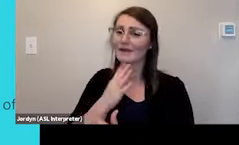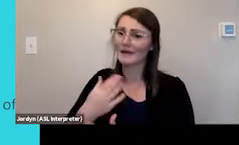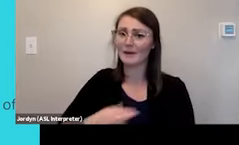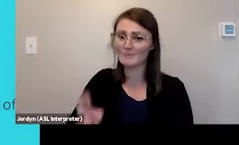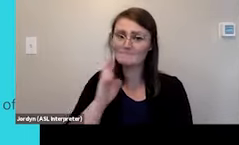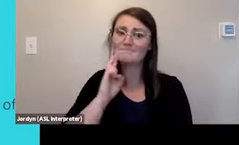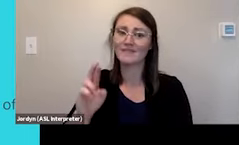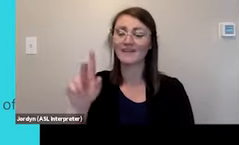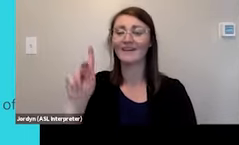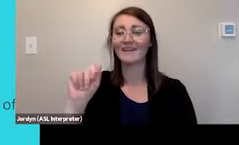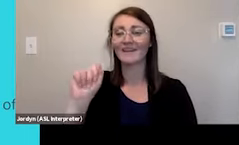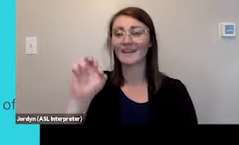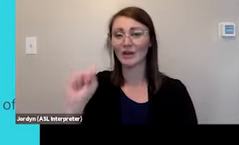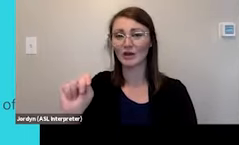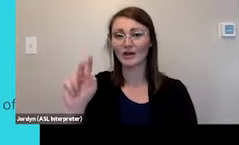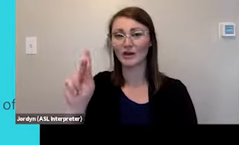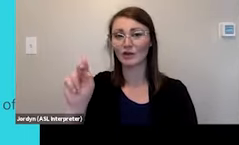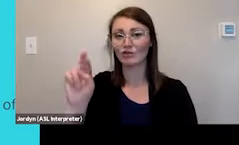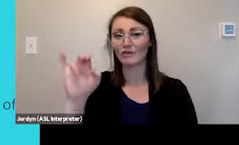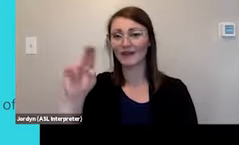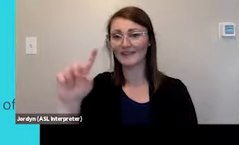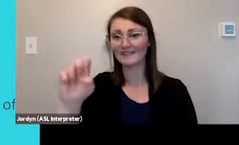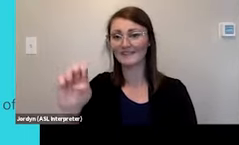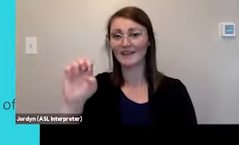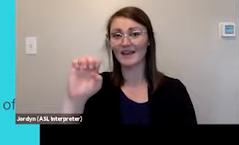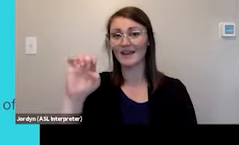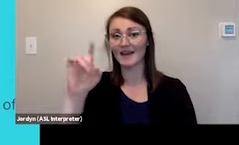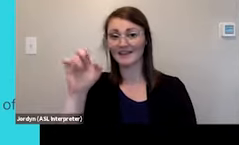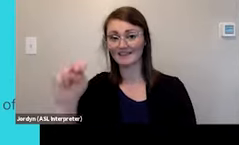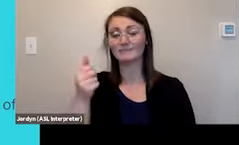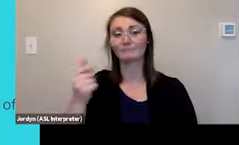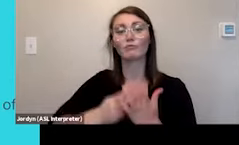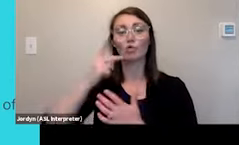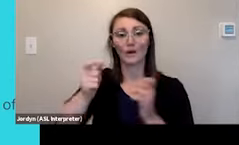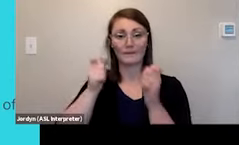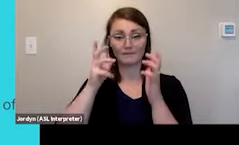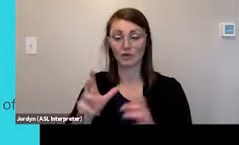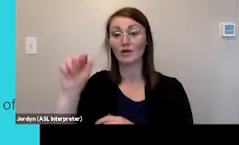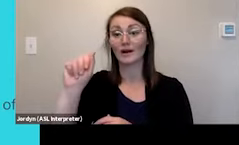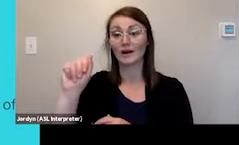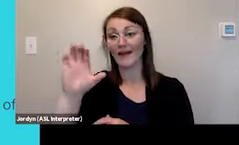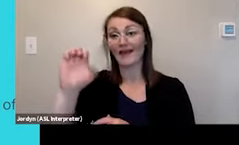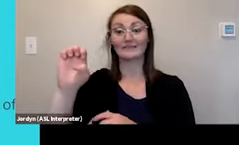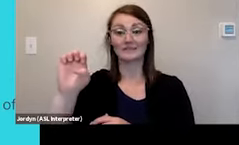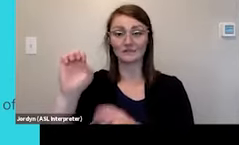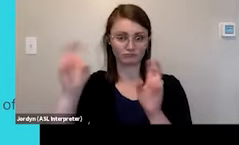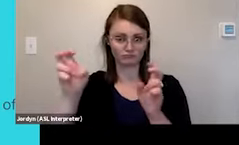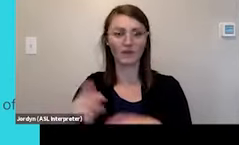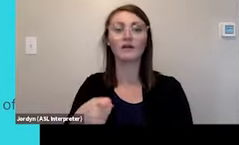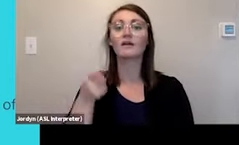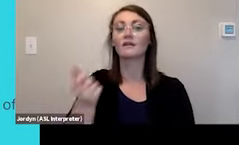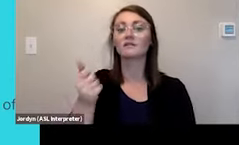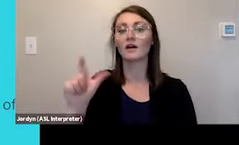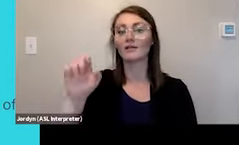Krainz Edison, is the program manager at ACE at Nysonger Center. She is a Len Fellow, an MSW from